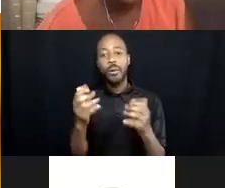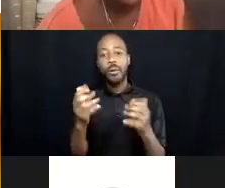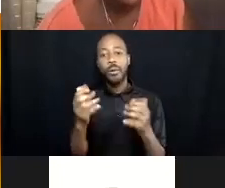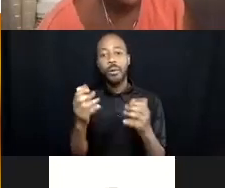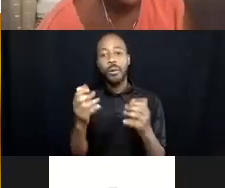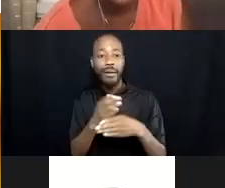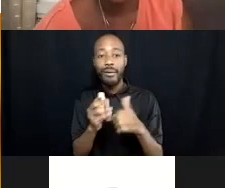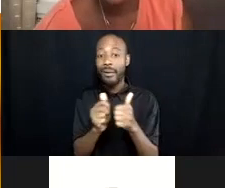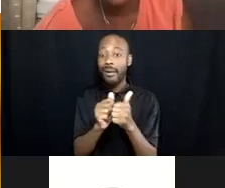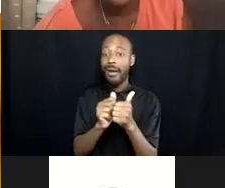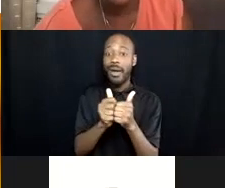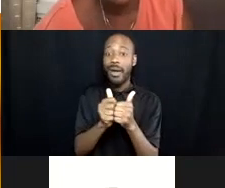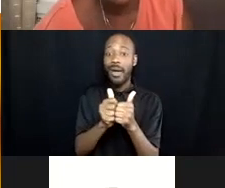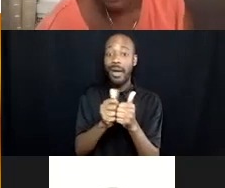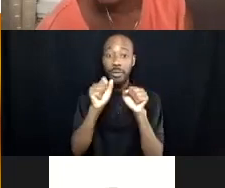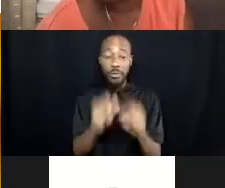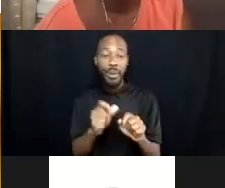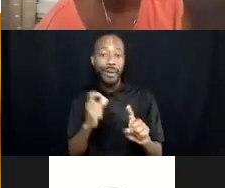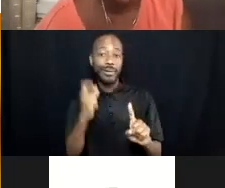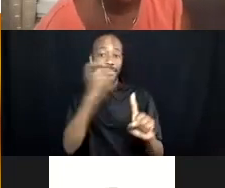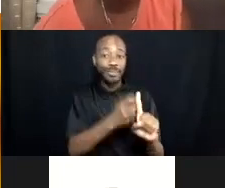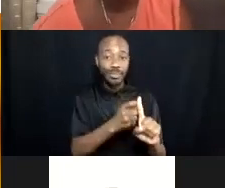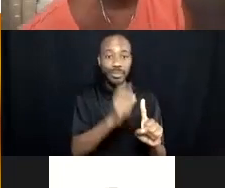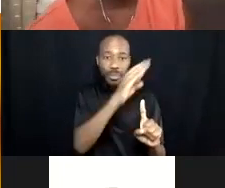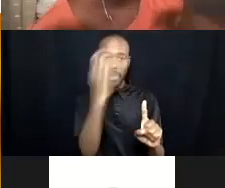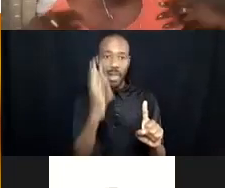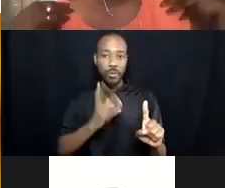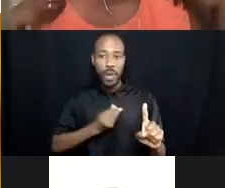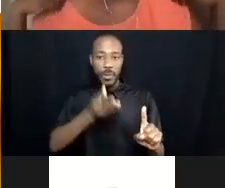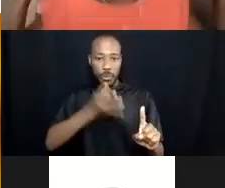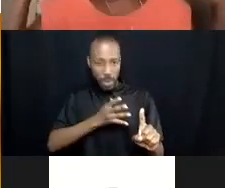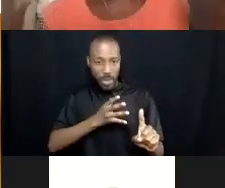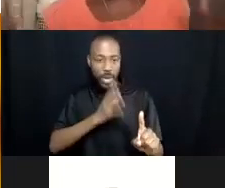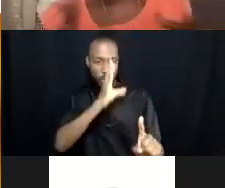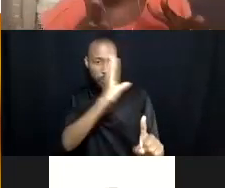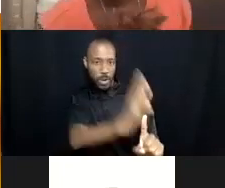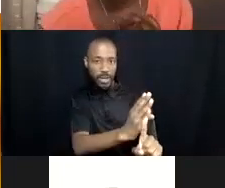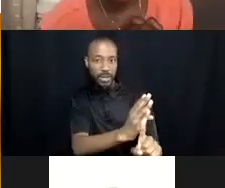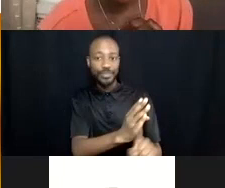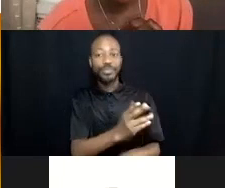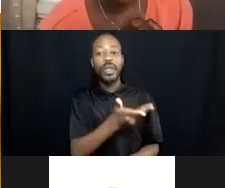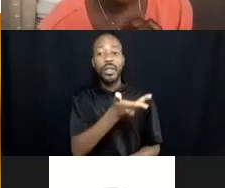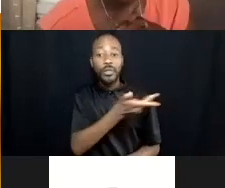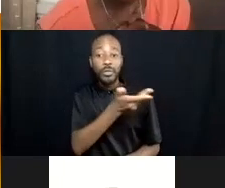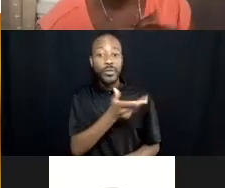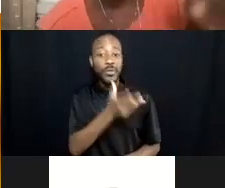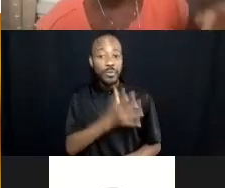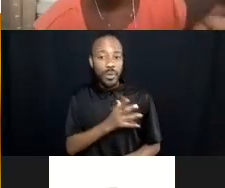how you can give to Black trans women in our community directly. These three ladies need our